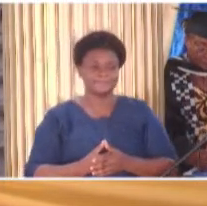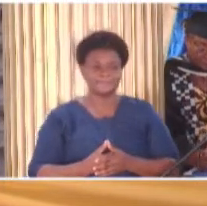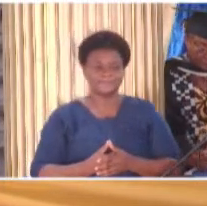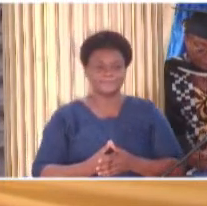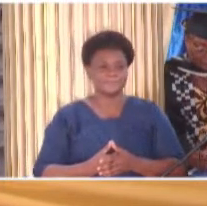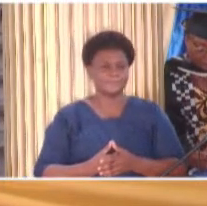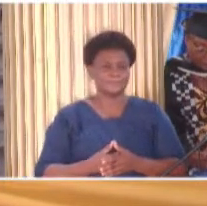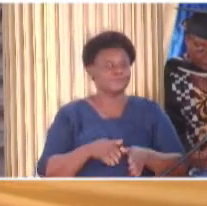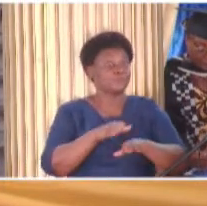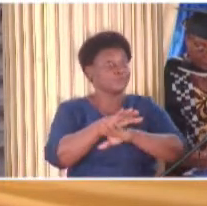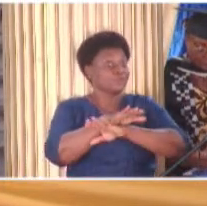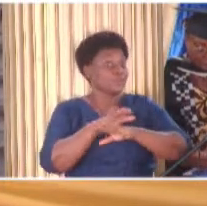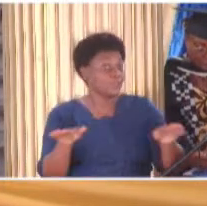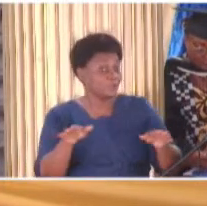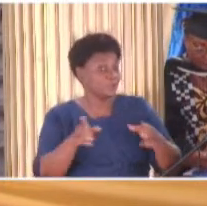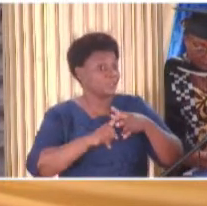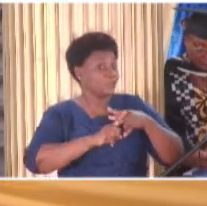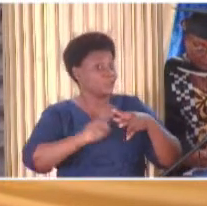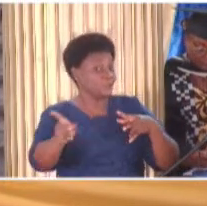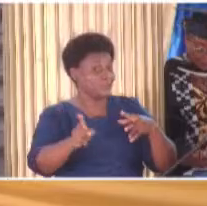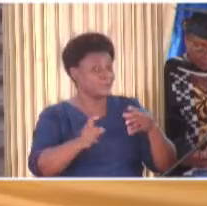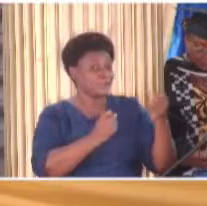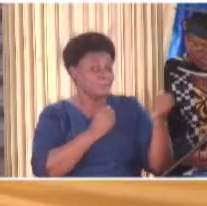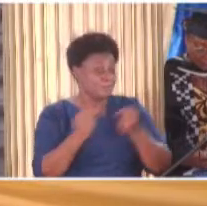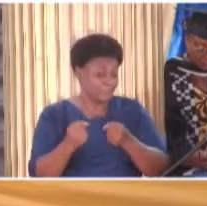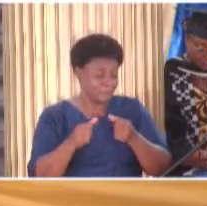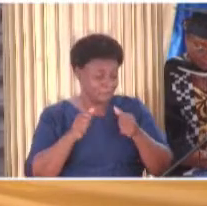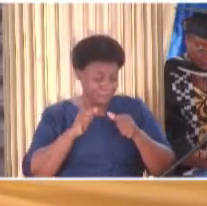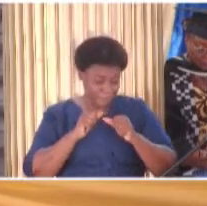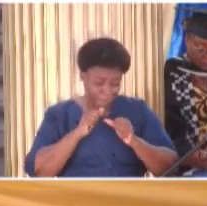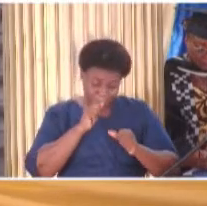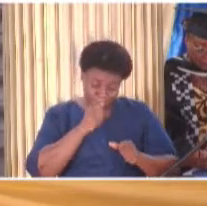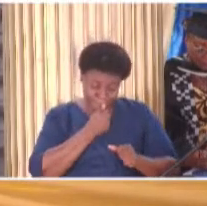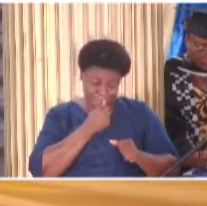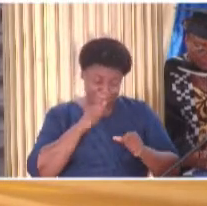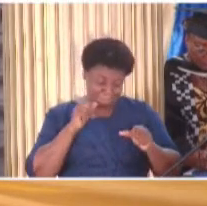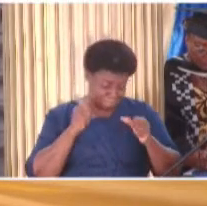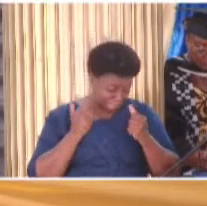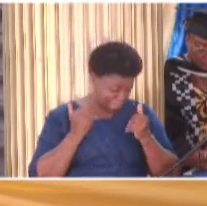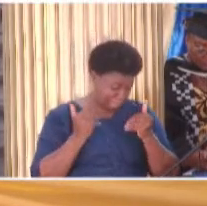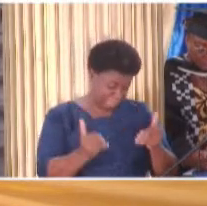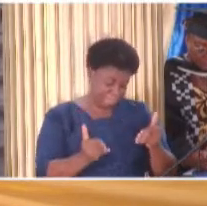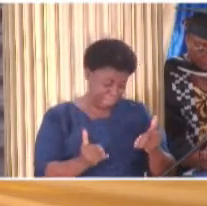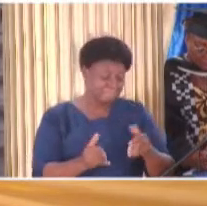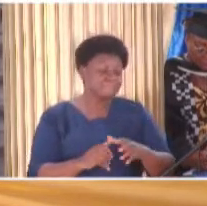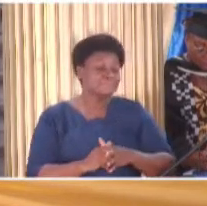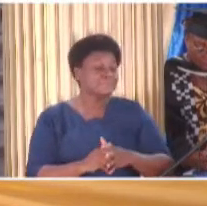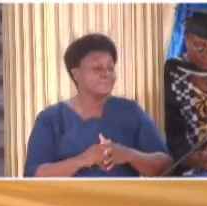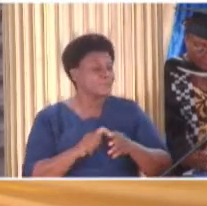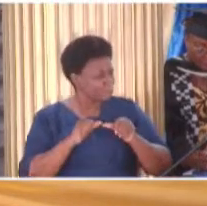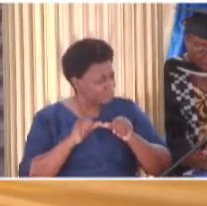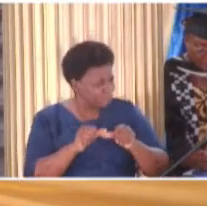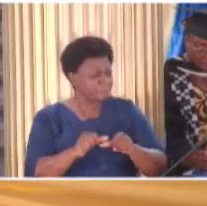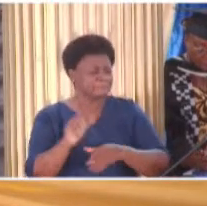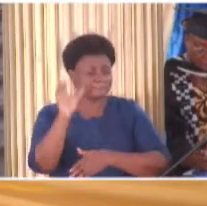Do not run away from the power of perseverance and continuously seek